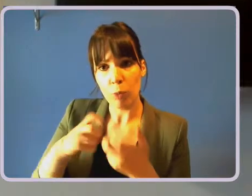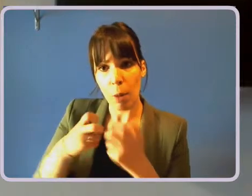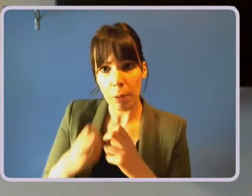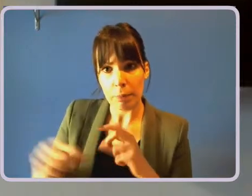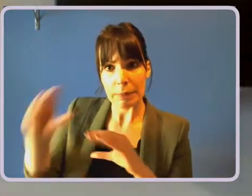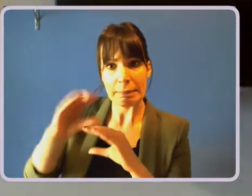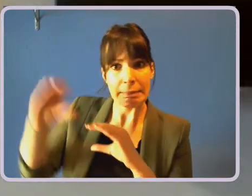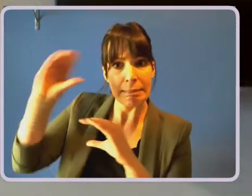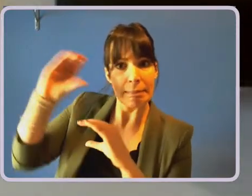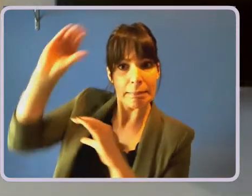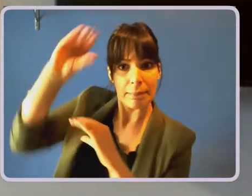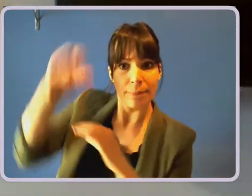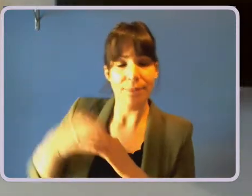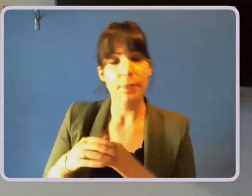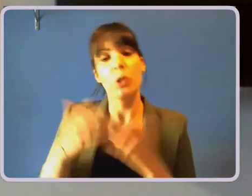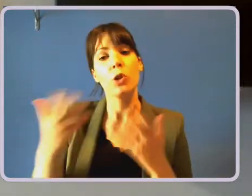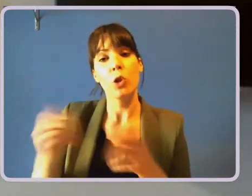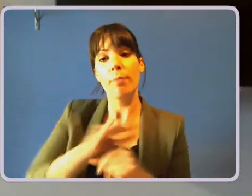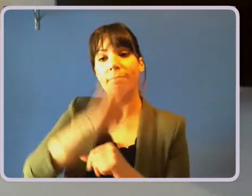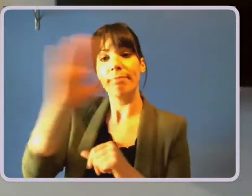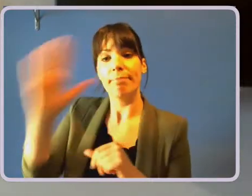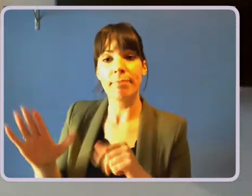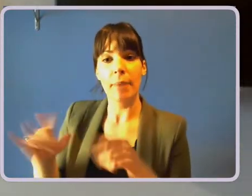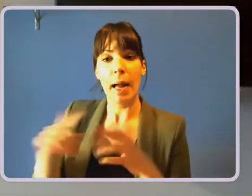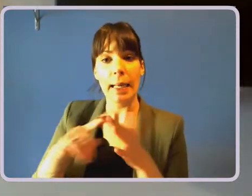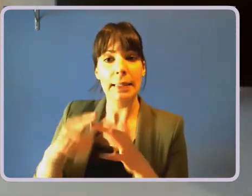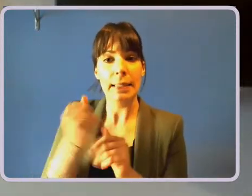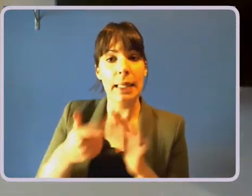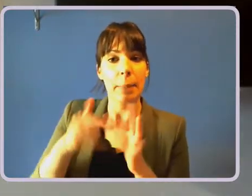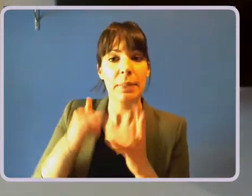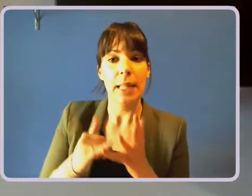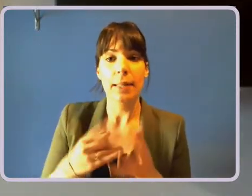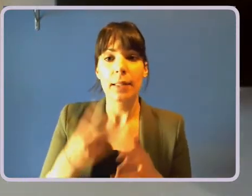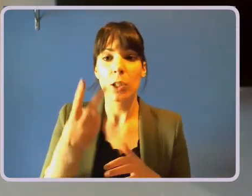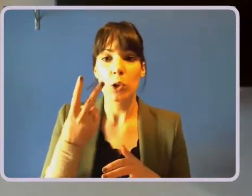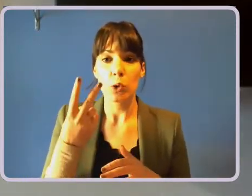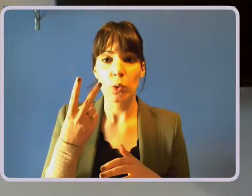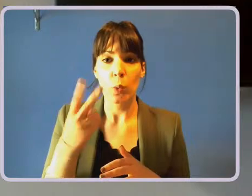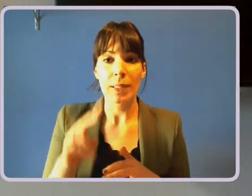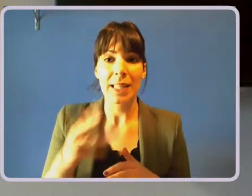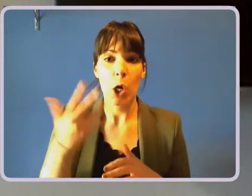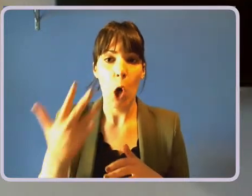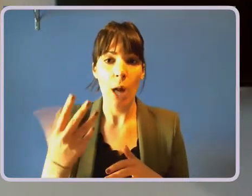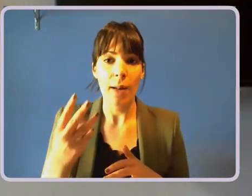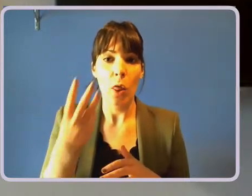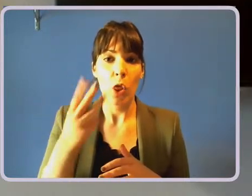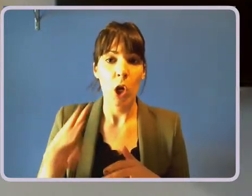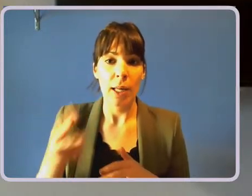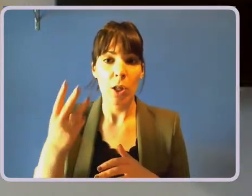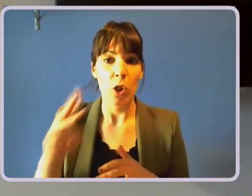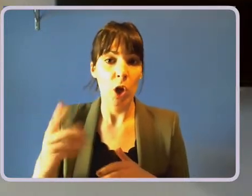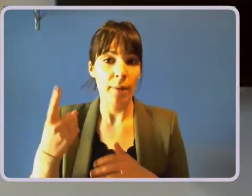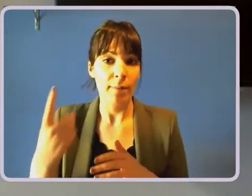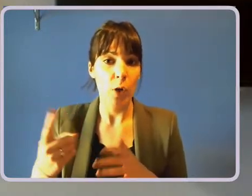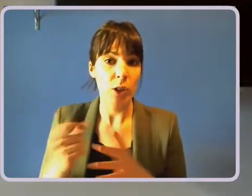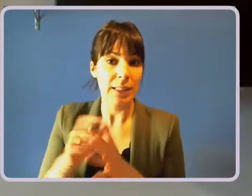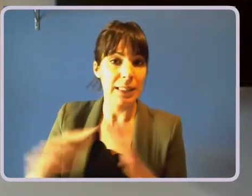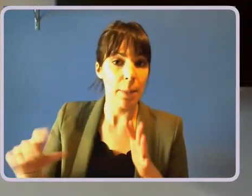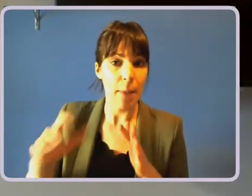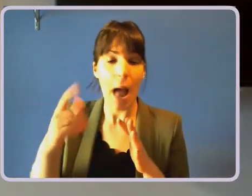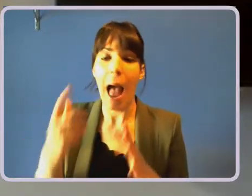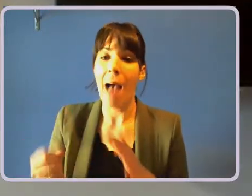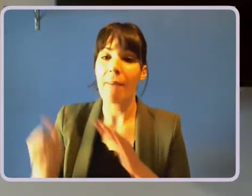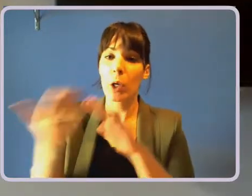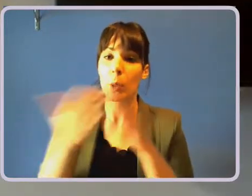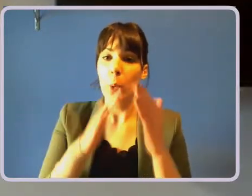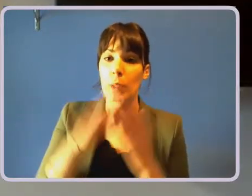across East Gippsland on the 29th, 30th, and 31st of December. There was a number of community meetings, and we just felt, now we're in Lakes